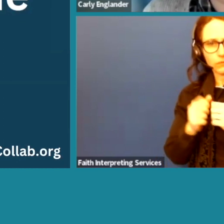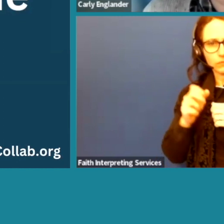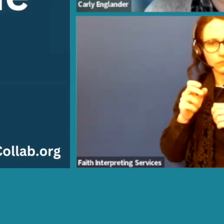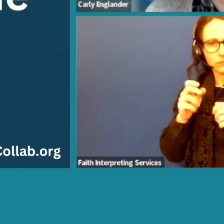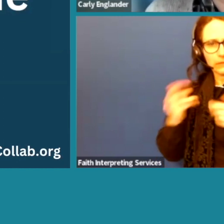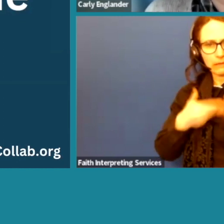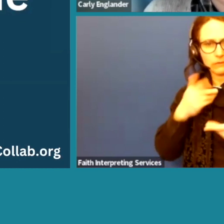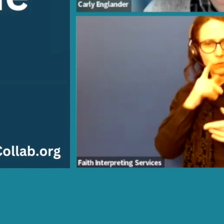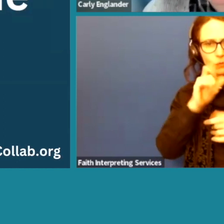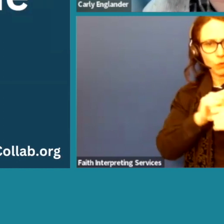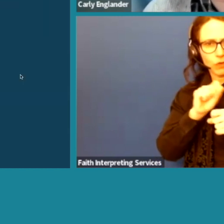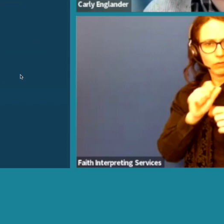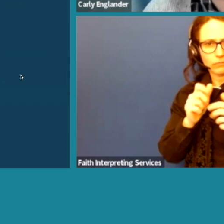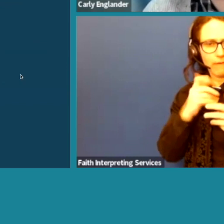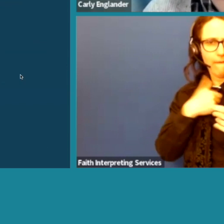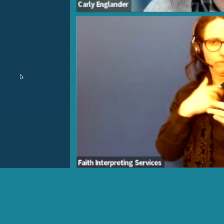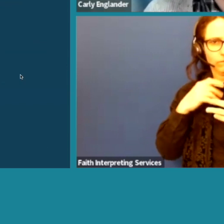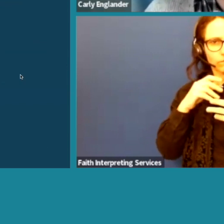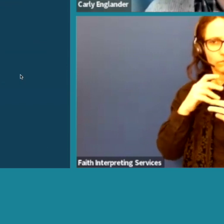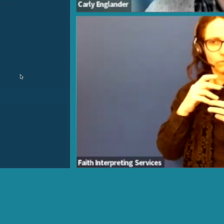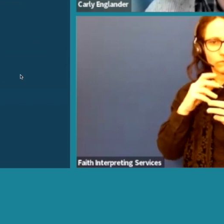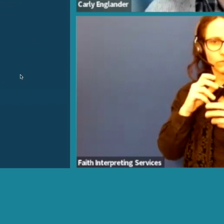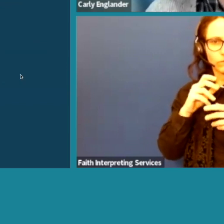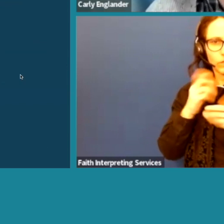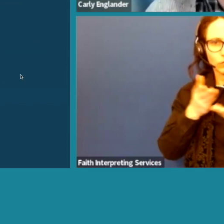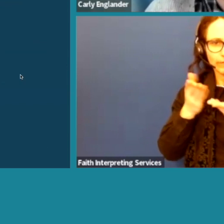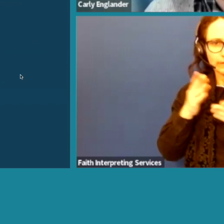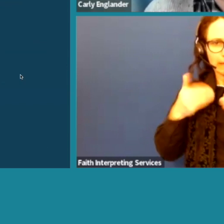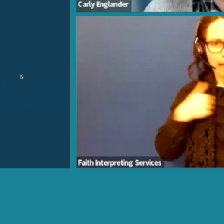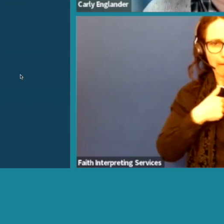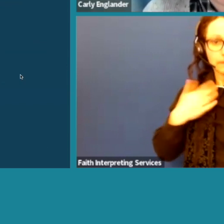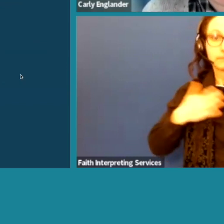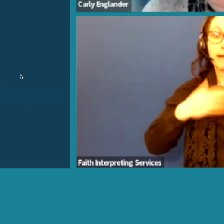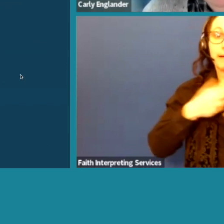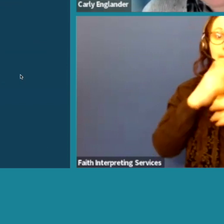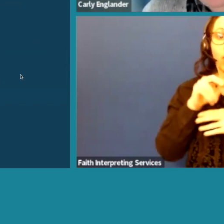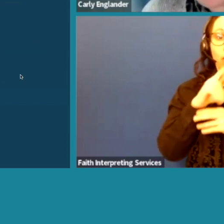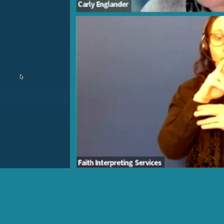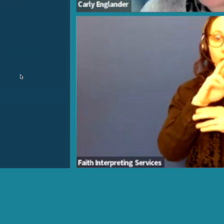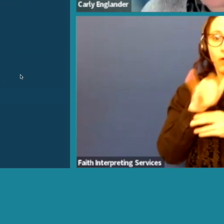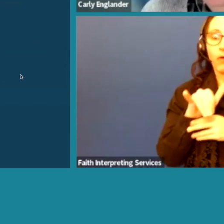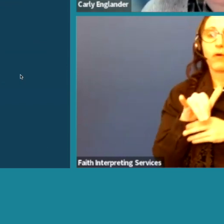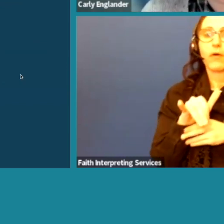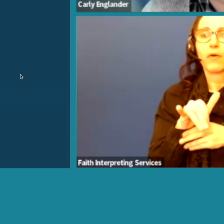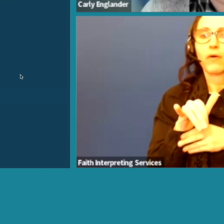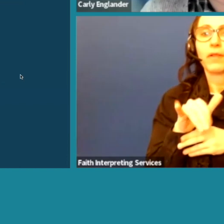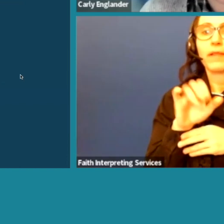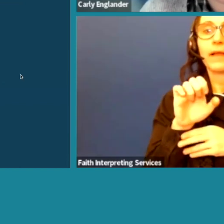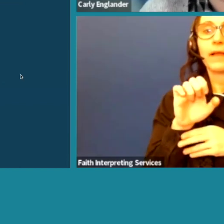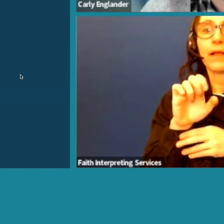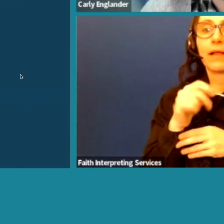the Cultural Access Collaborative. My name is Carly Englander, and I'm a steering committee member here with the